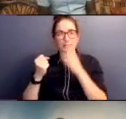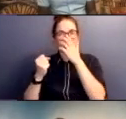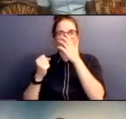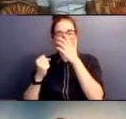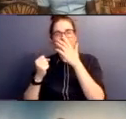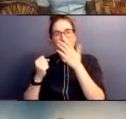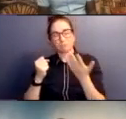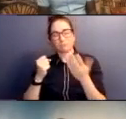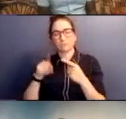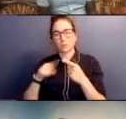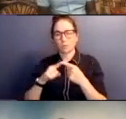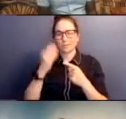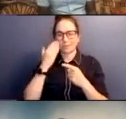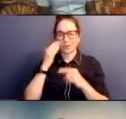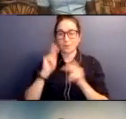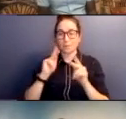folks are the people from